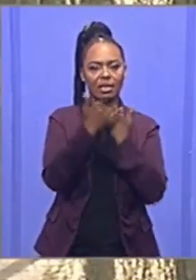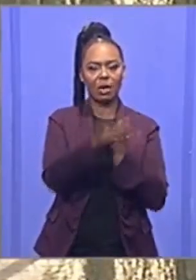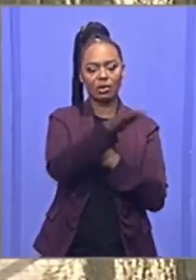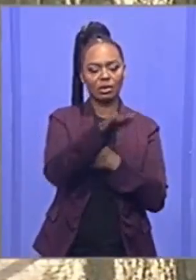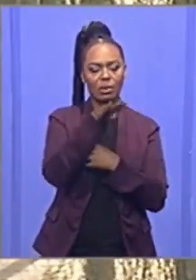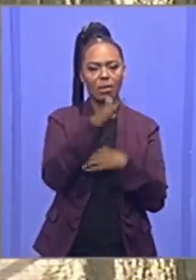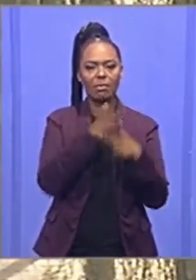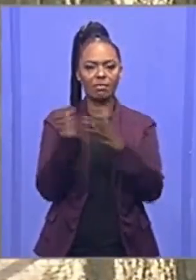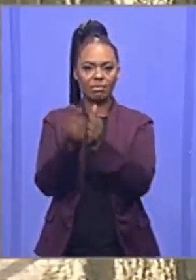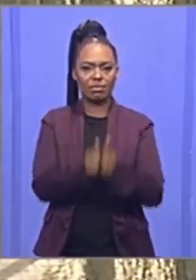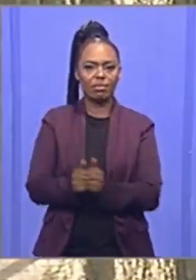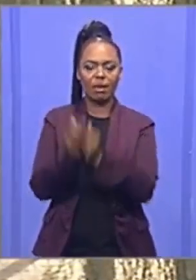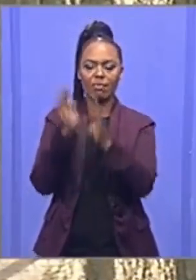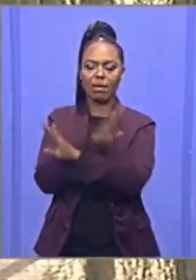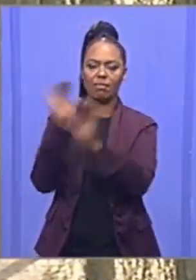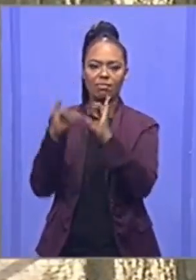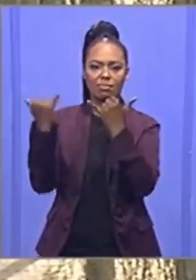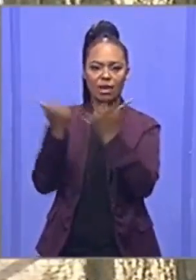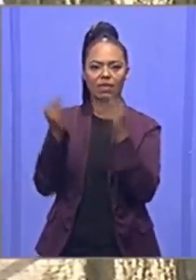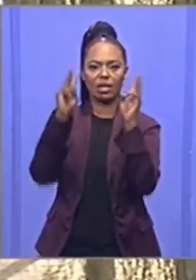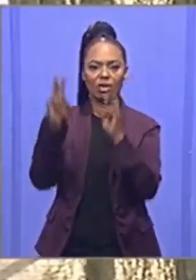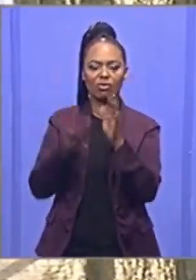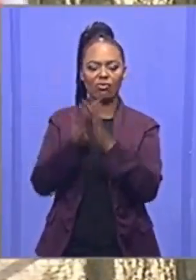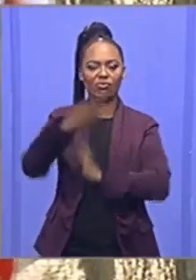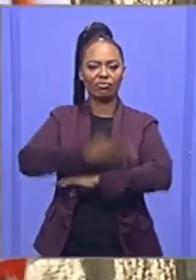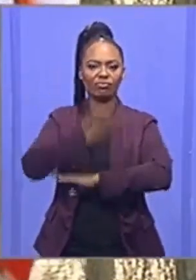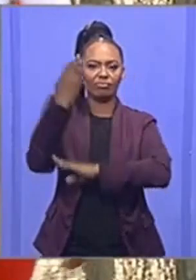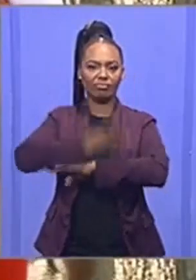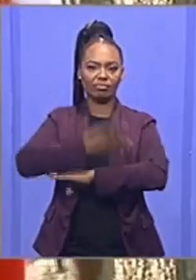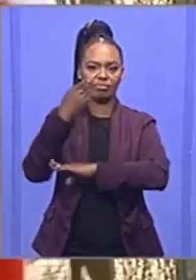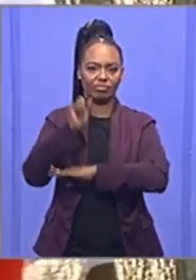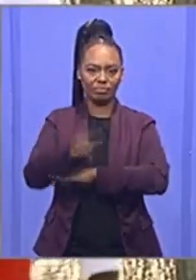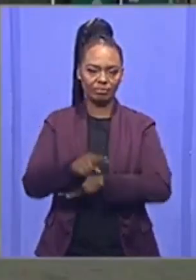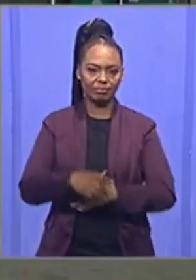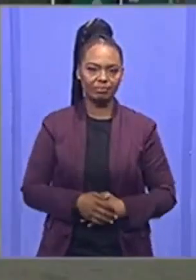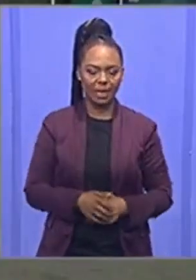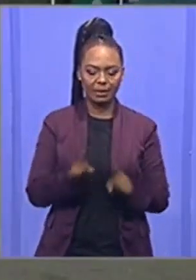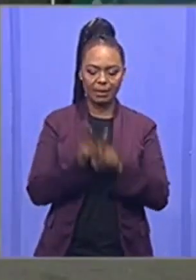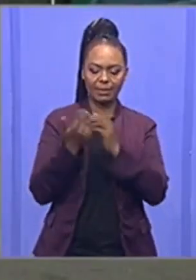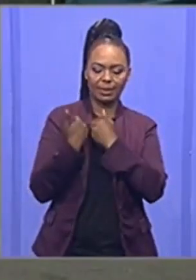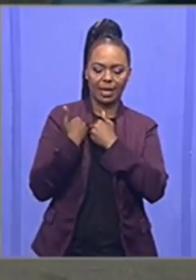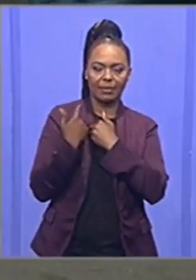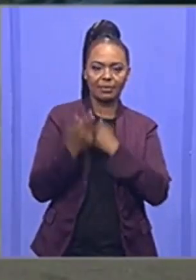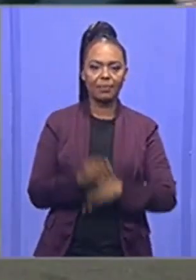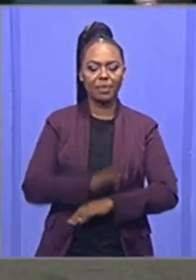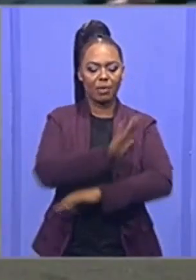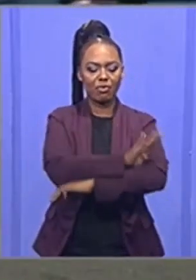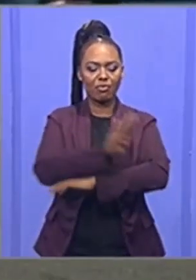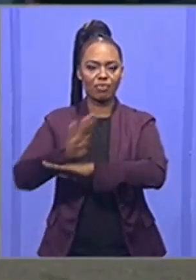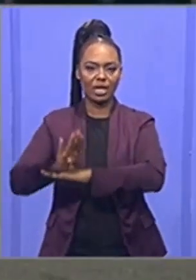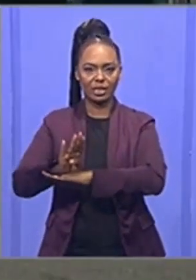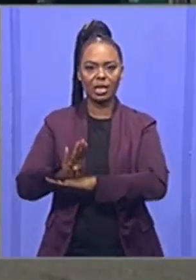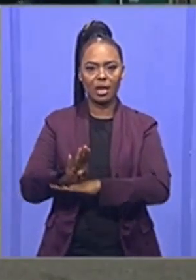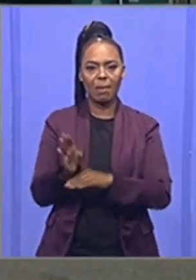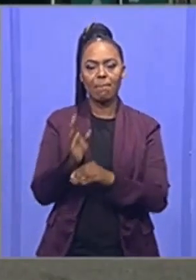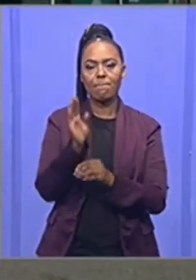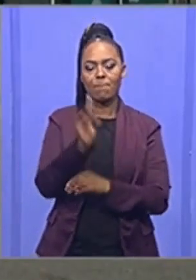semphato le ditlamo tsa poraefete go tlhabolola melelwane ya yone. Tlhabololo ya molelwane wa Bait Bridge ya $300 milione